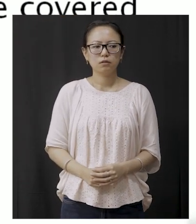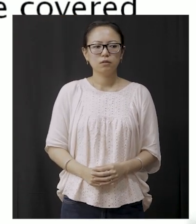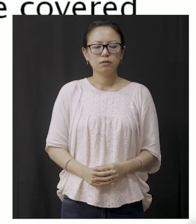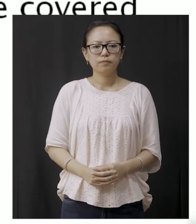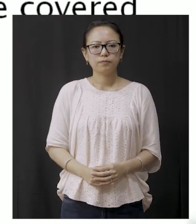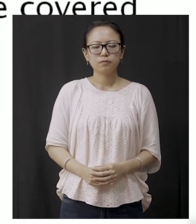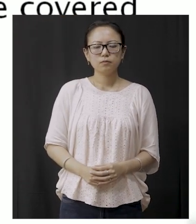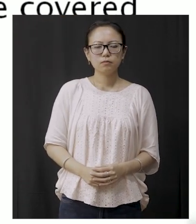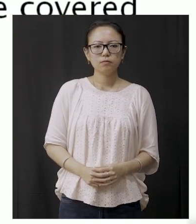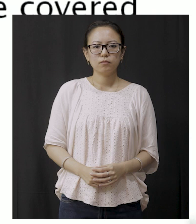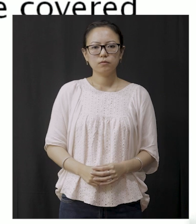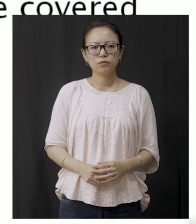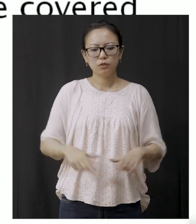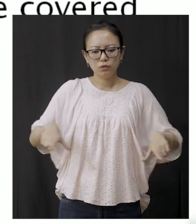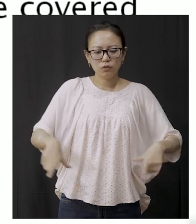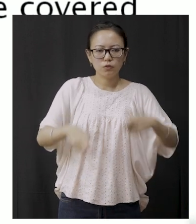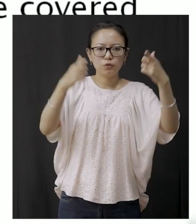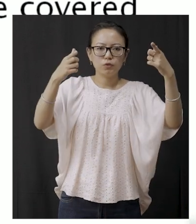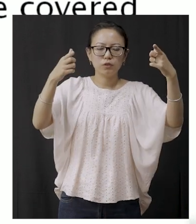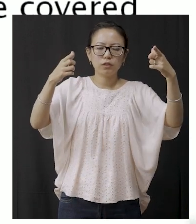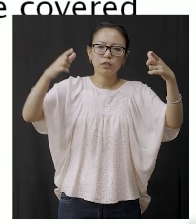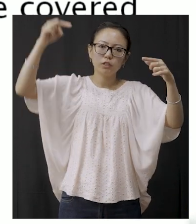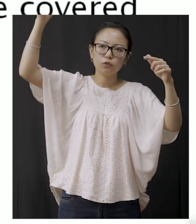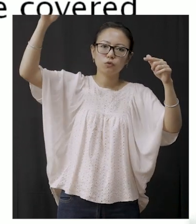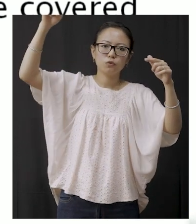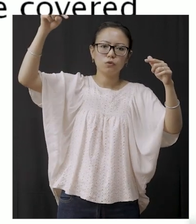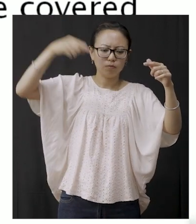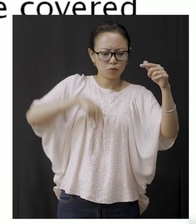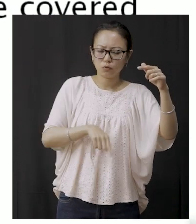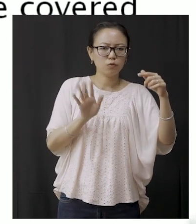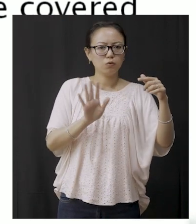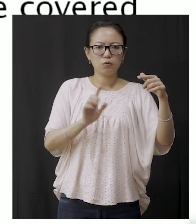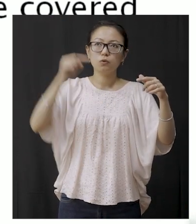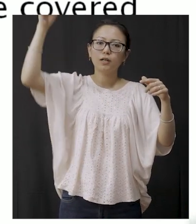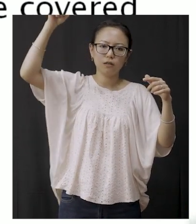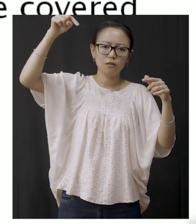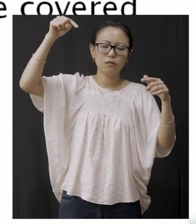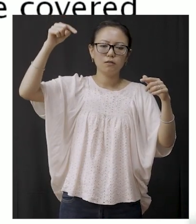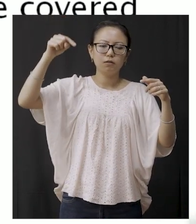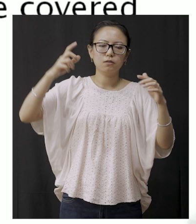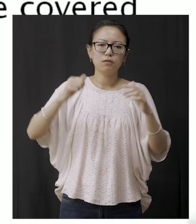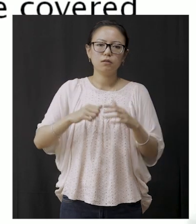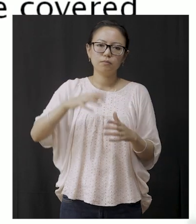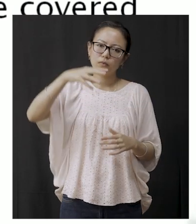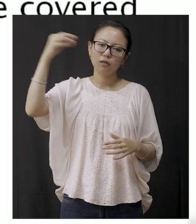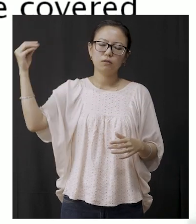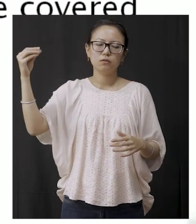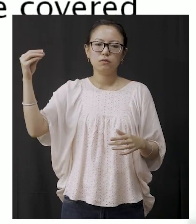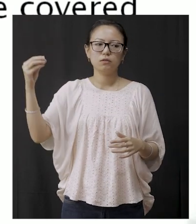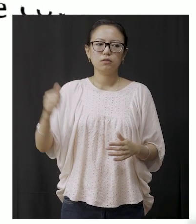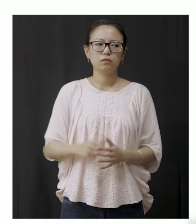the upper part of a tree. Okay, the upper part of a tree is exposed while the roots are